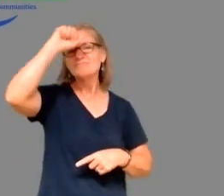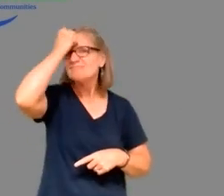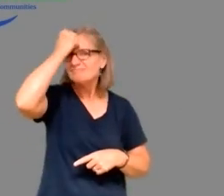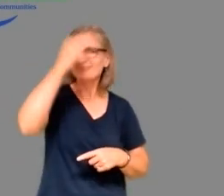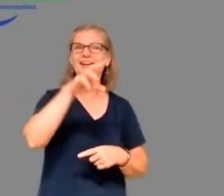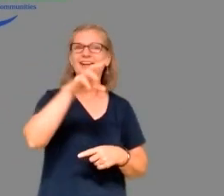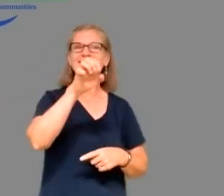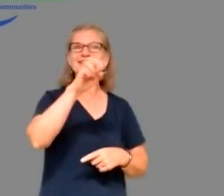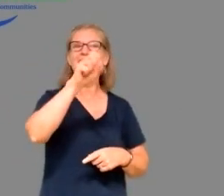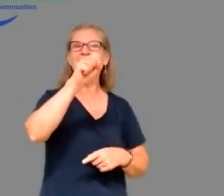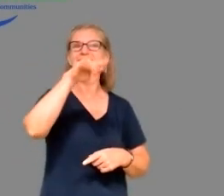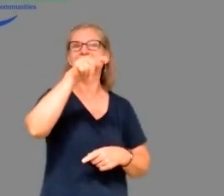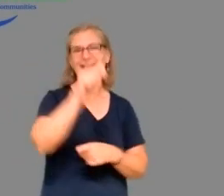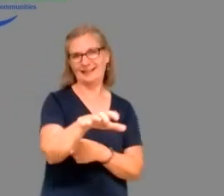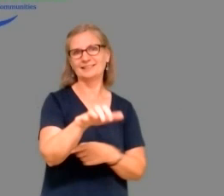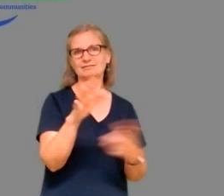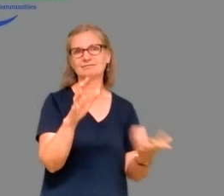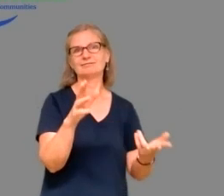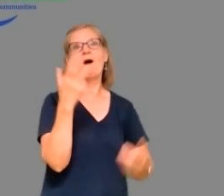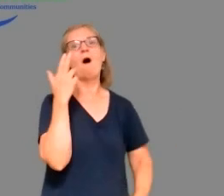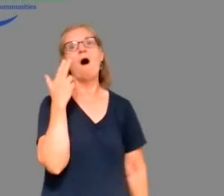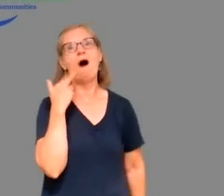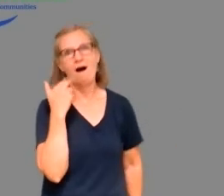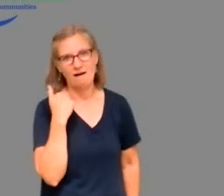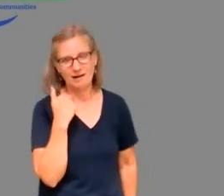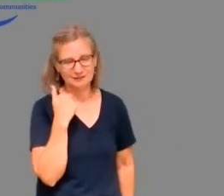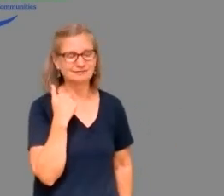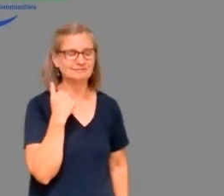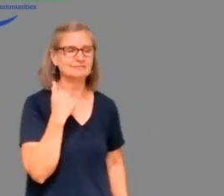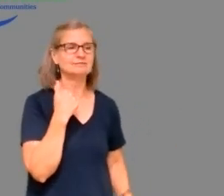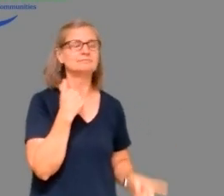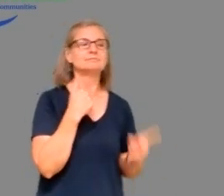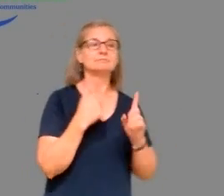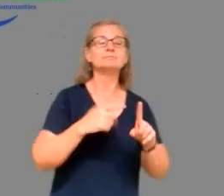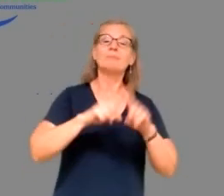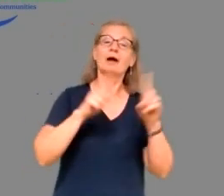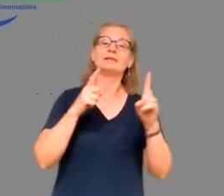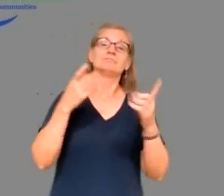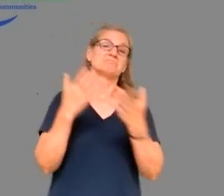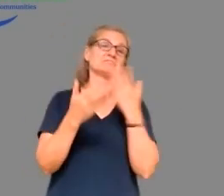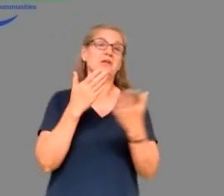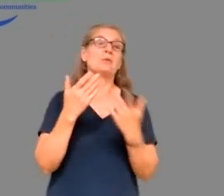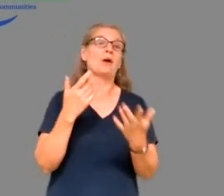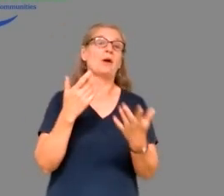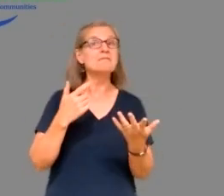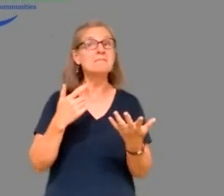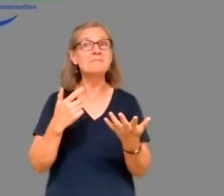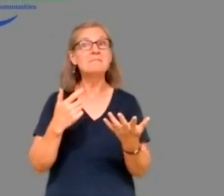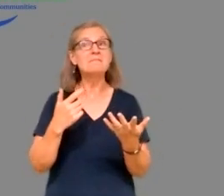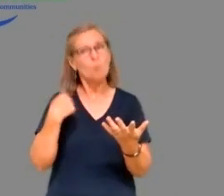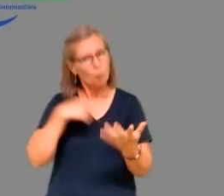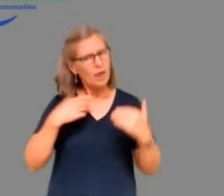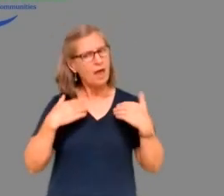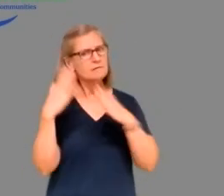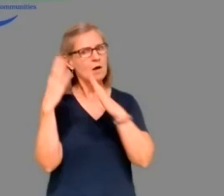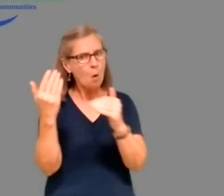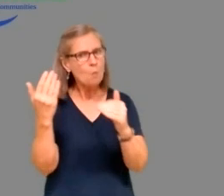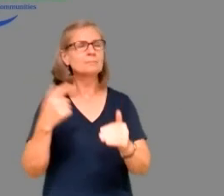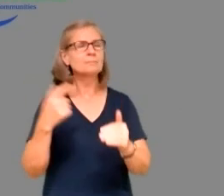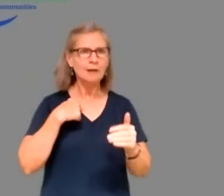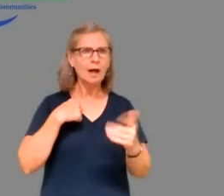Hopefully we'll get there. Yep. I'm cautiously optimistic. Need everybody's help. No, we do. Come